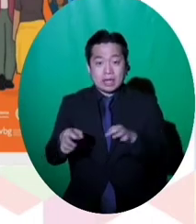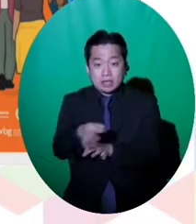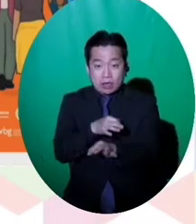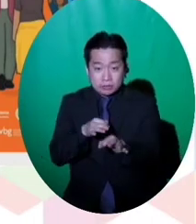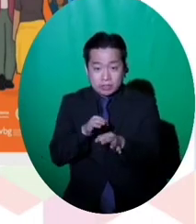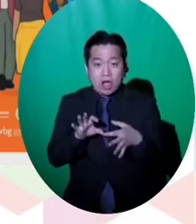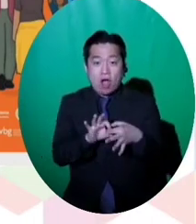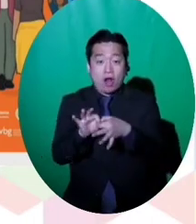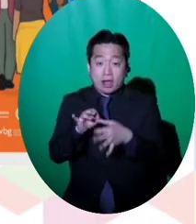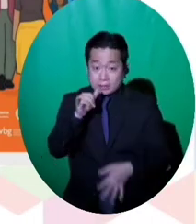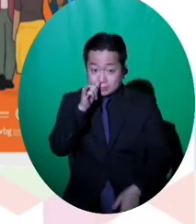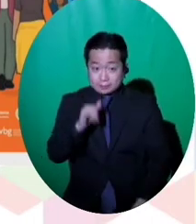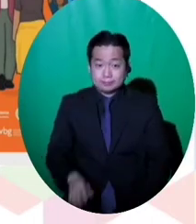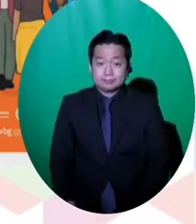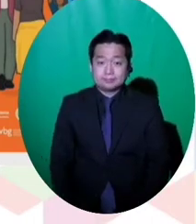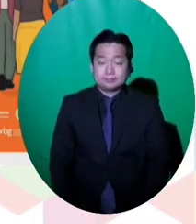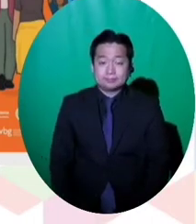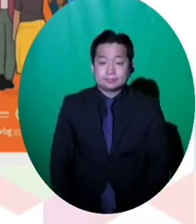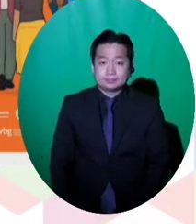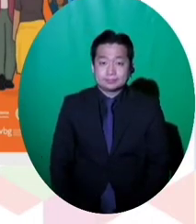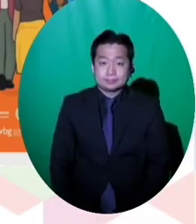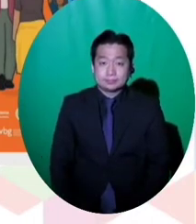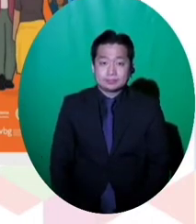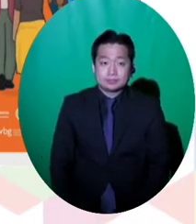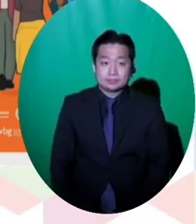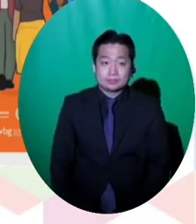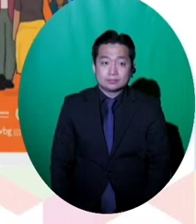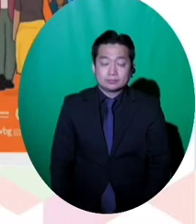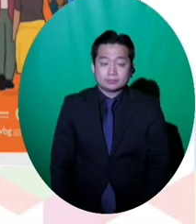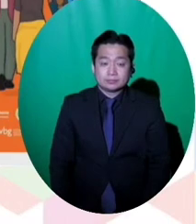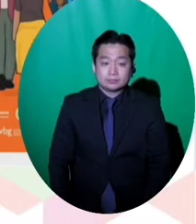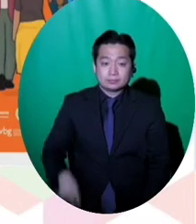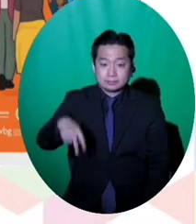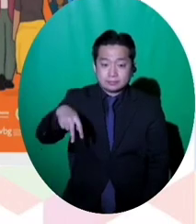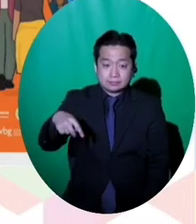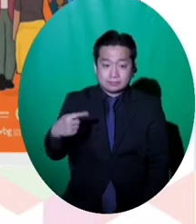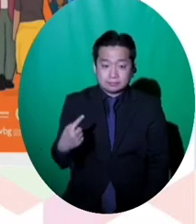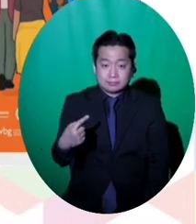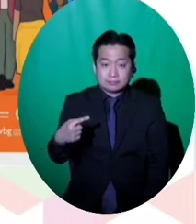insisting that it's going to develop a new economic plan that's going to really highlight